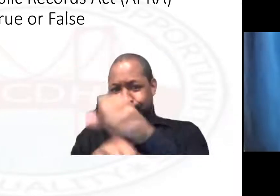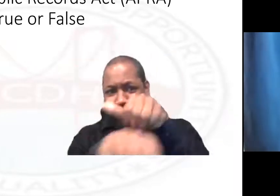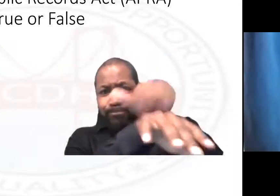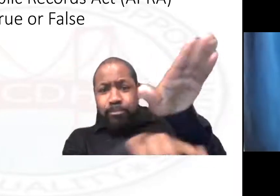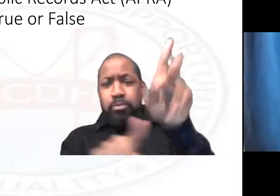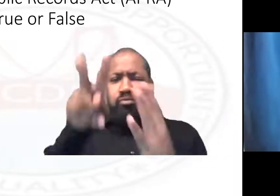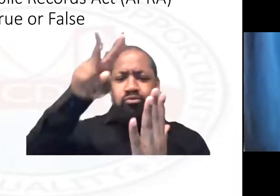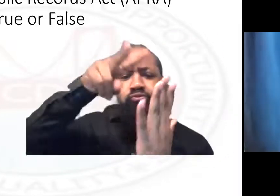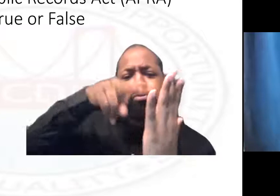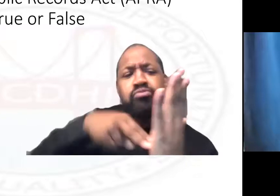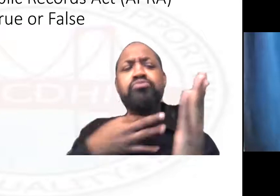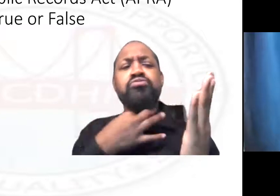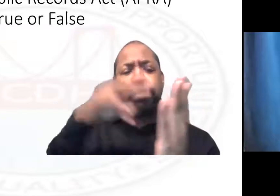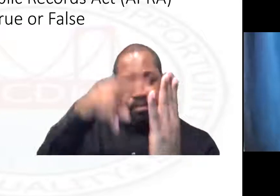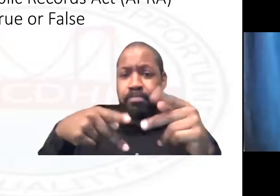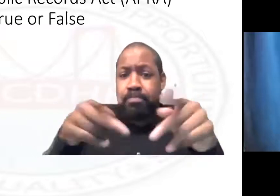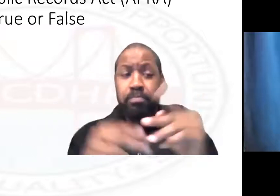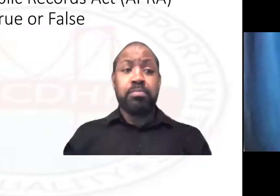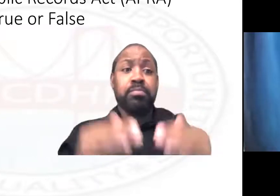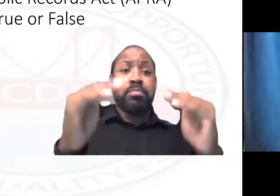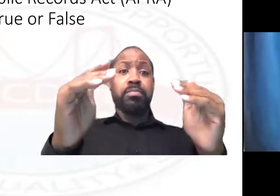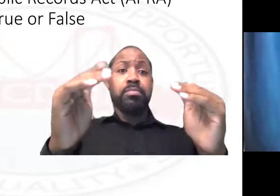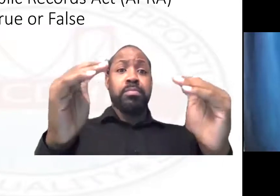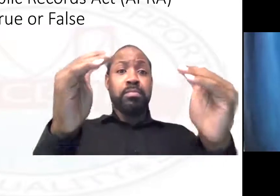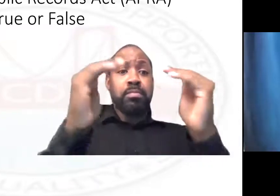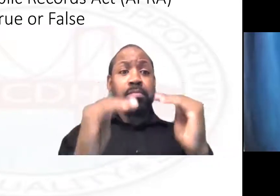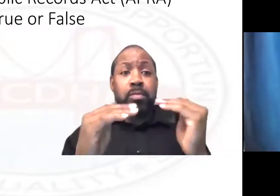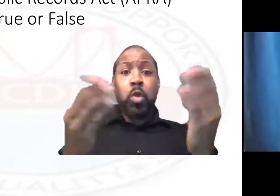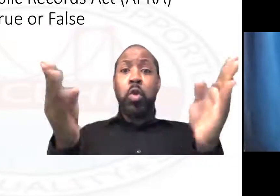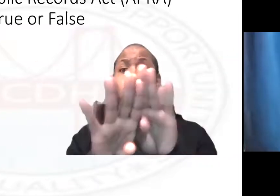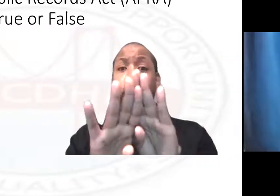they are allowed to be requested and sent for the public to read.